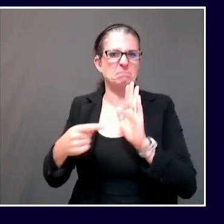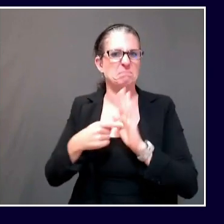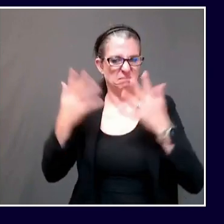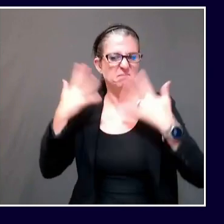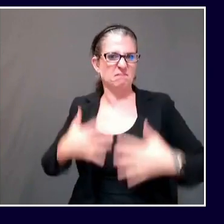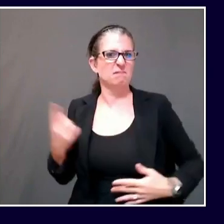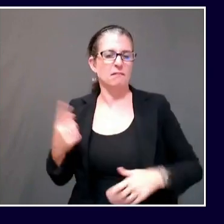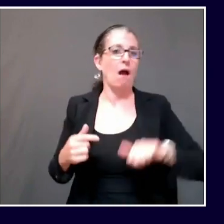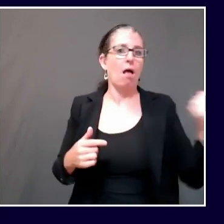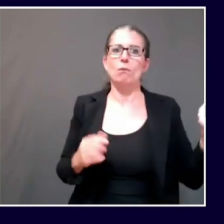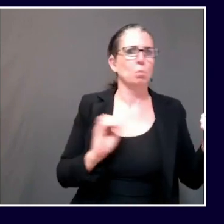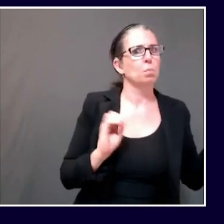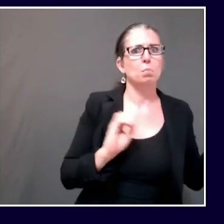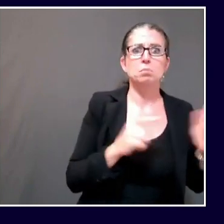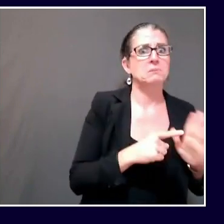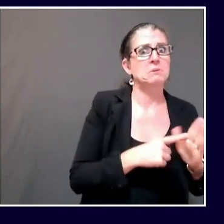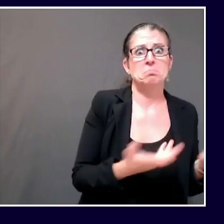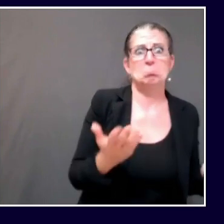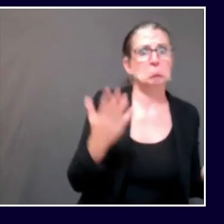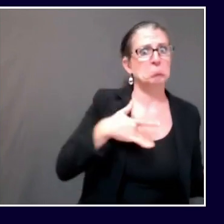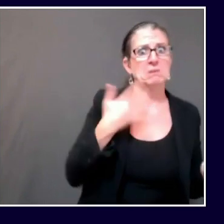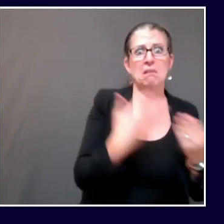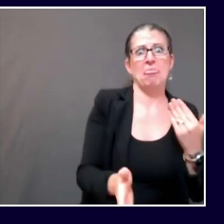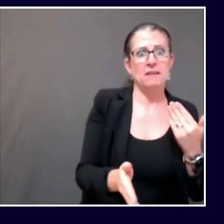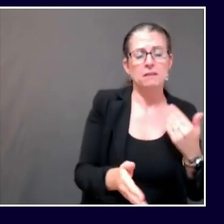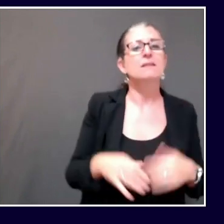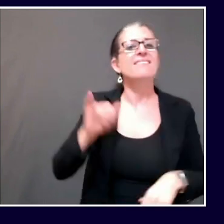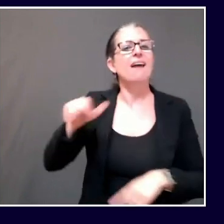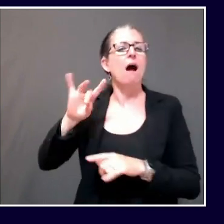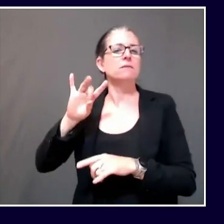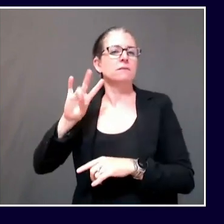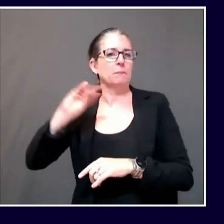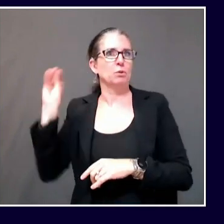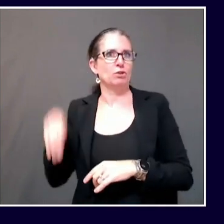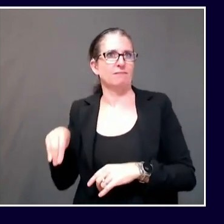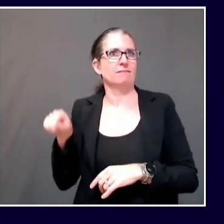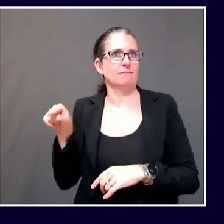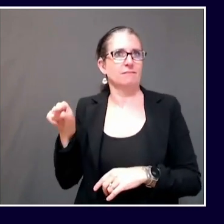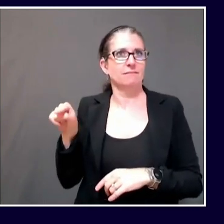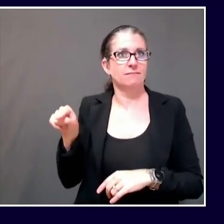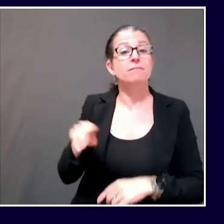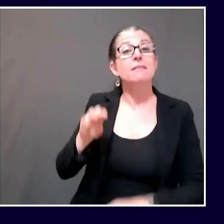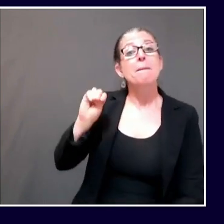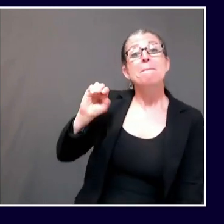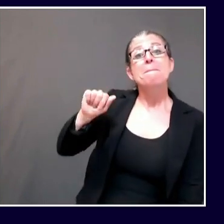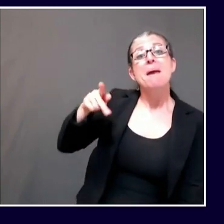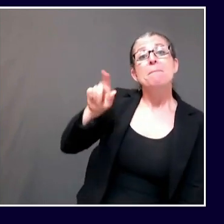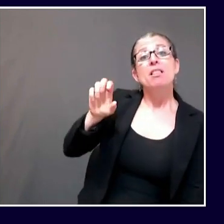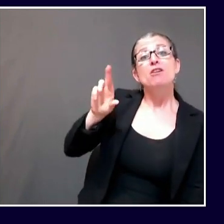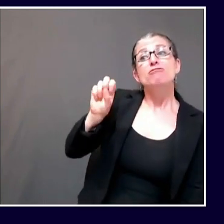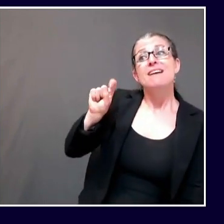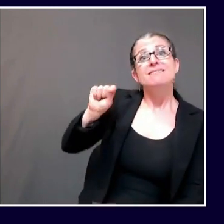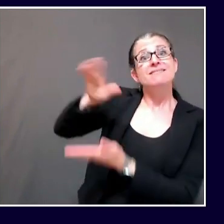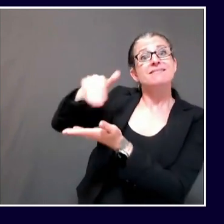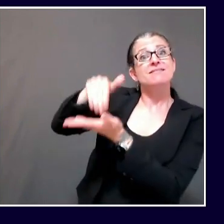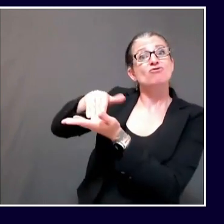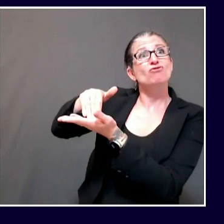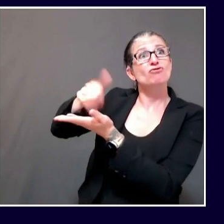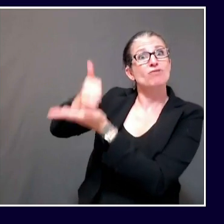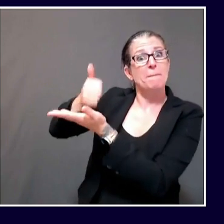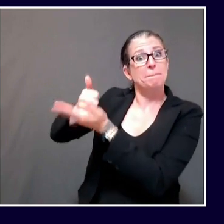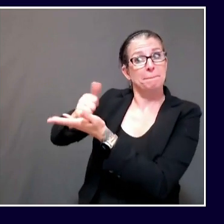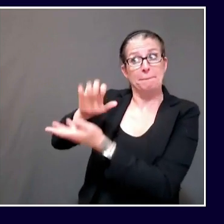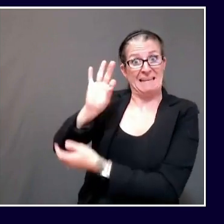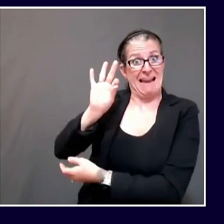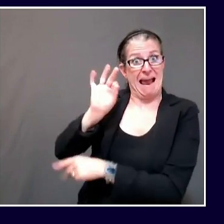of the subcomponents of this outbreak, let's start with Maple Crest, where, as I mentioned, there are now a total of 9 cases, 5